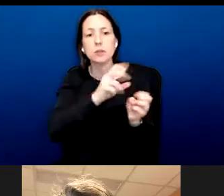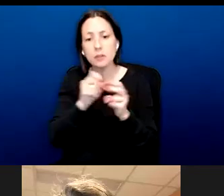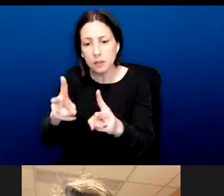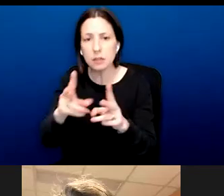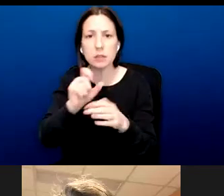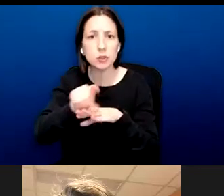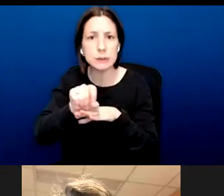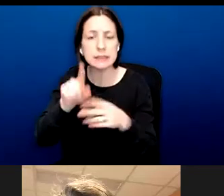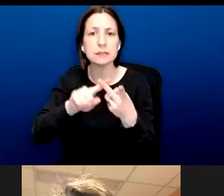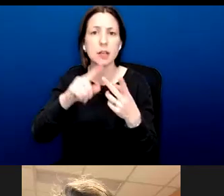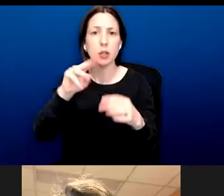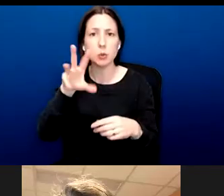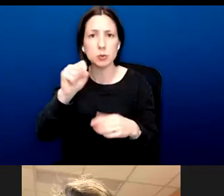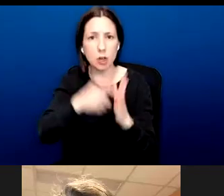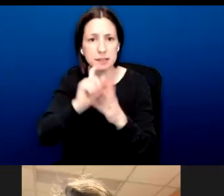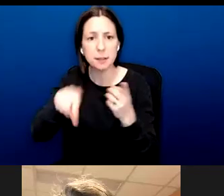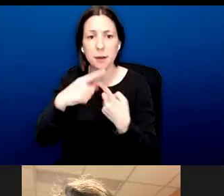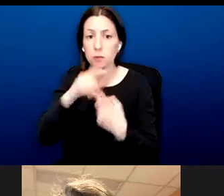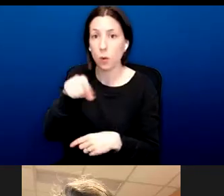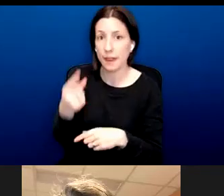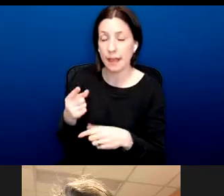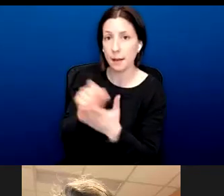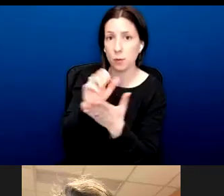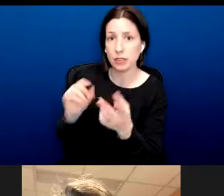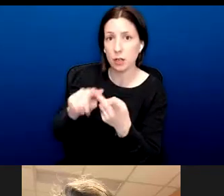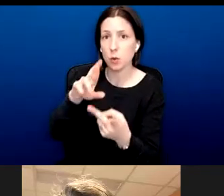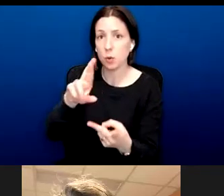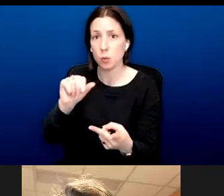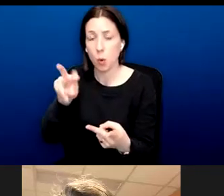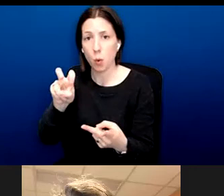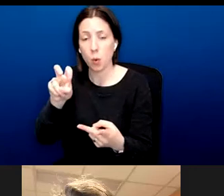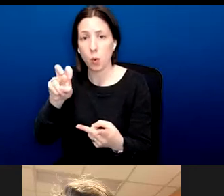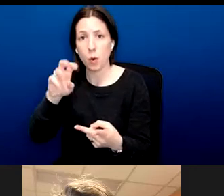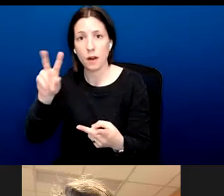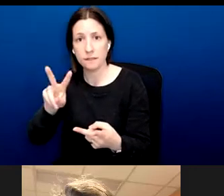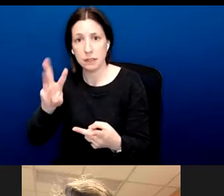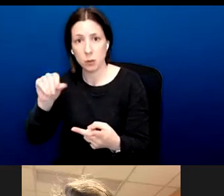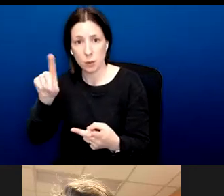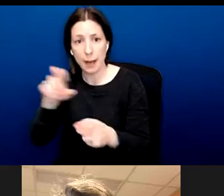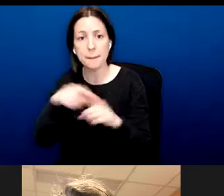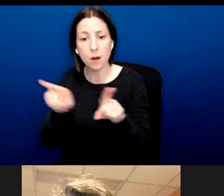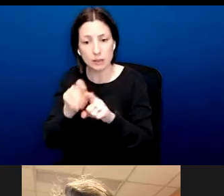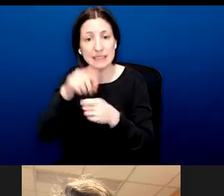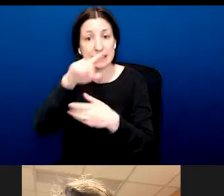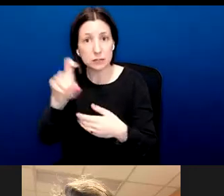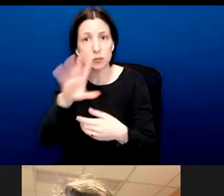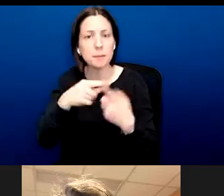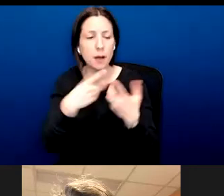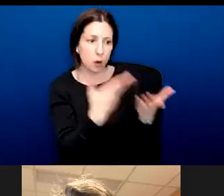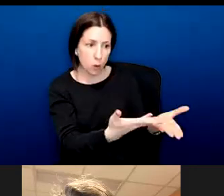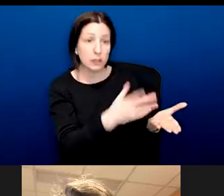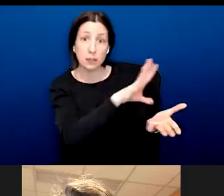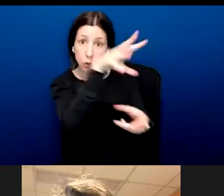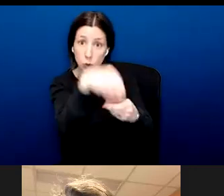not only about abortion and Roe v. Wade, but also about like in Texas, for example, supporting transgender